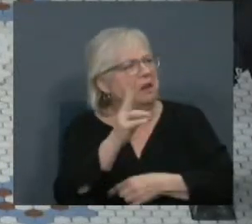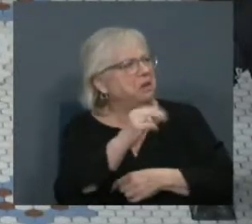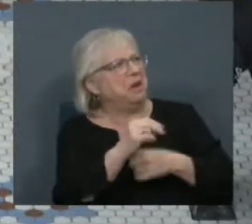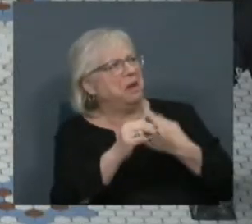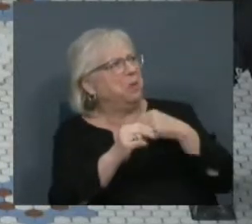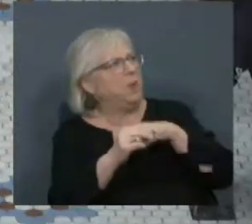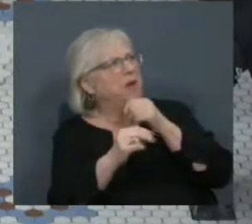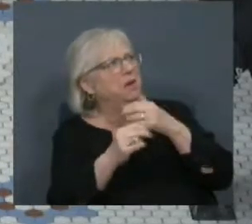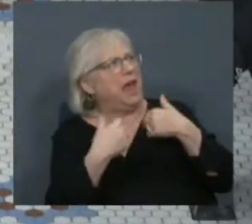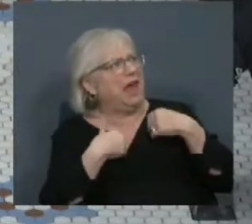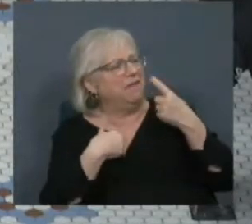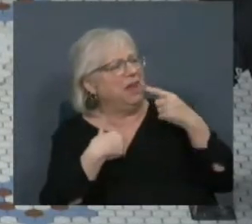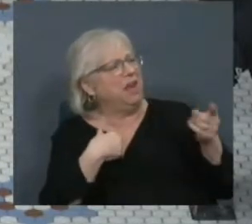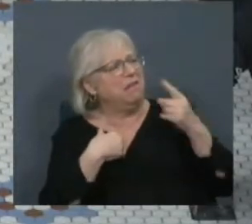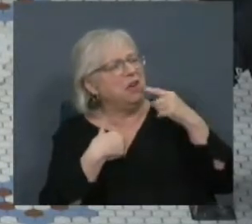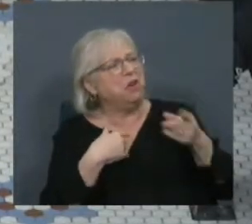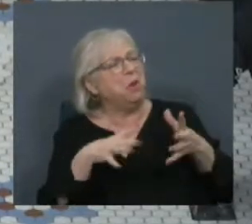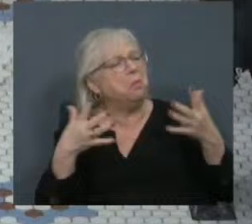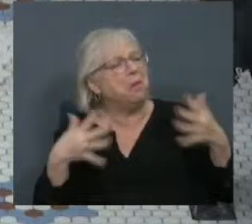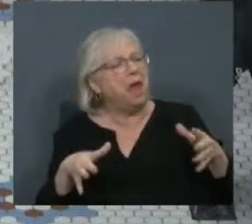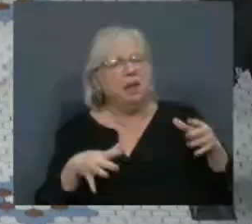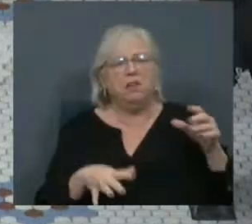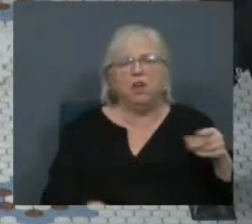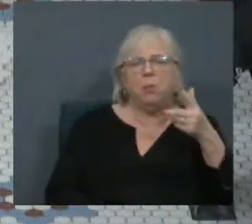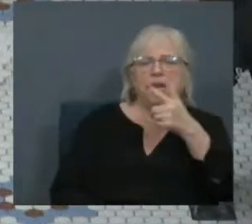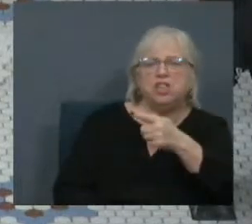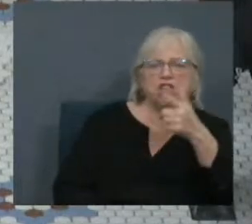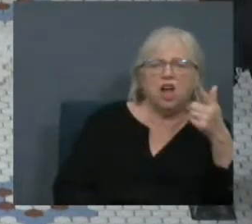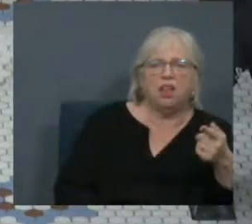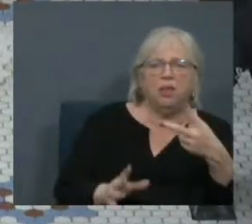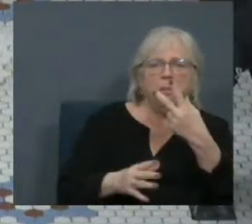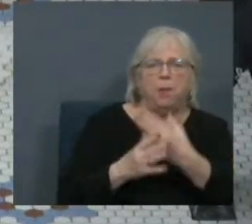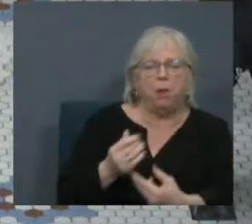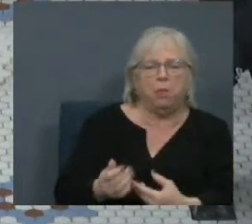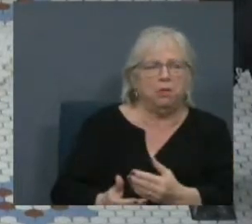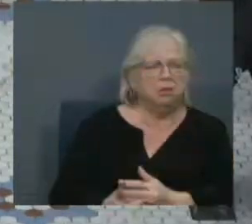have any weed for you, man." So he shot them both.